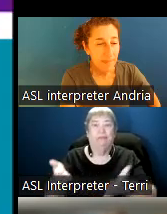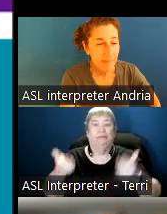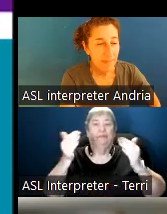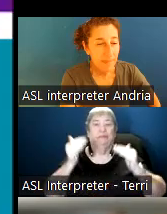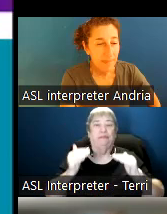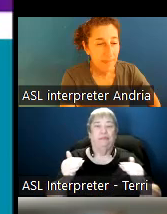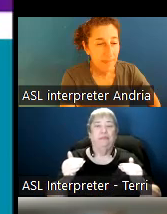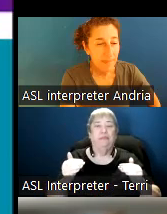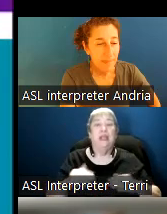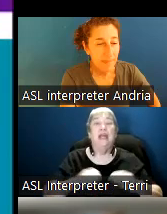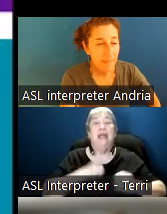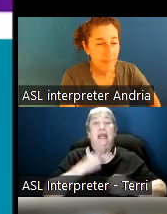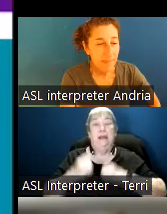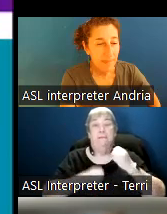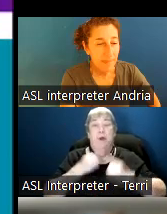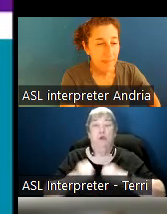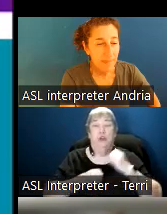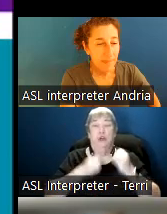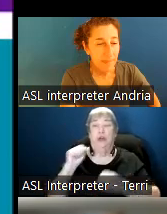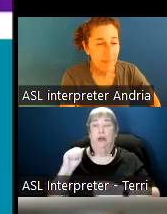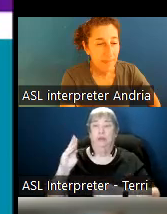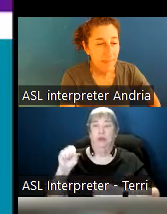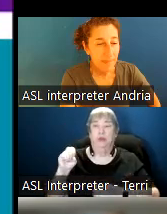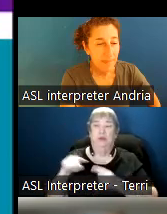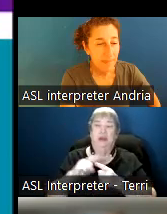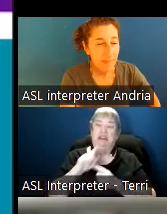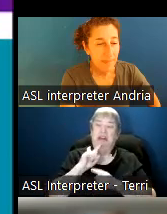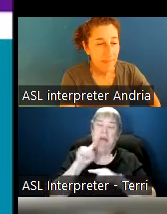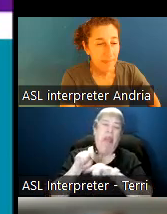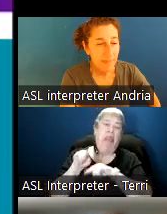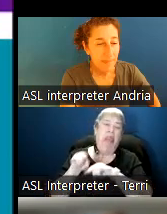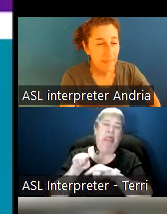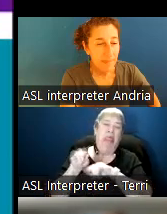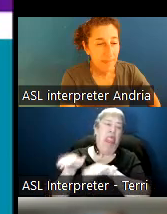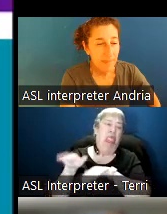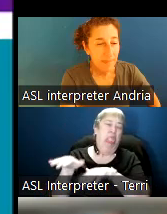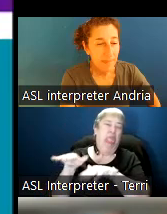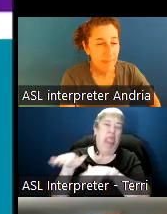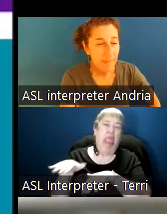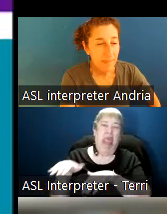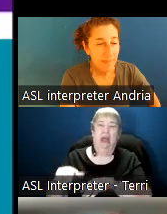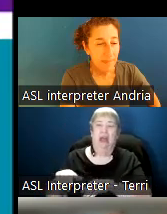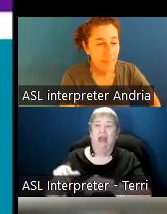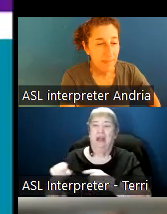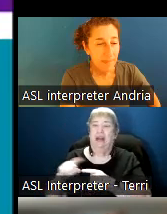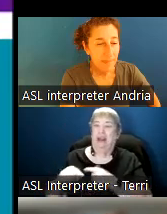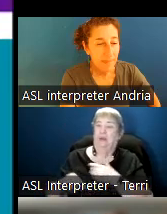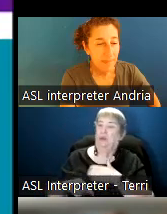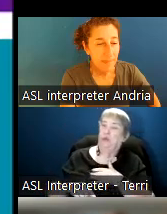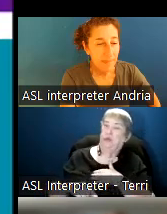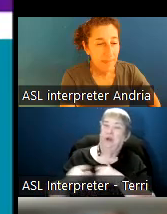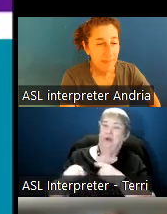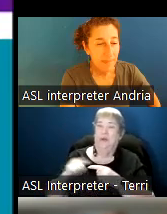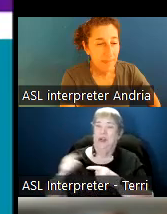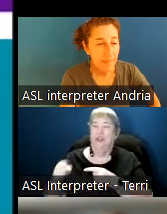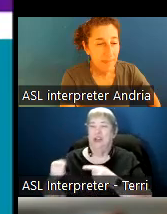down. That was on the video where you saw, he made like the when she went to have the pizza, right? It's telling somebody